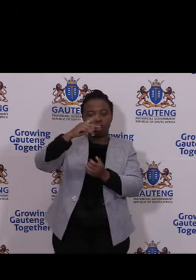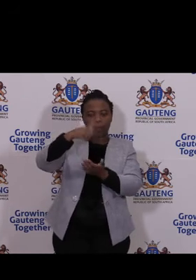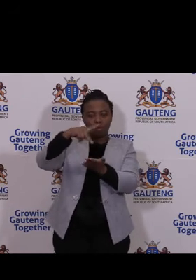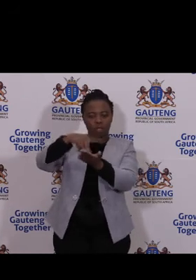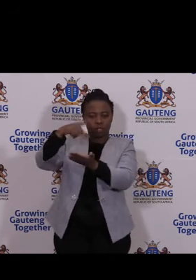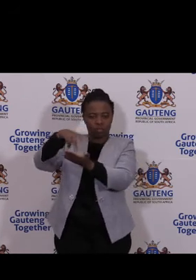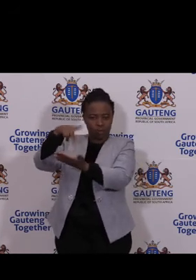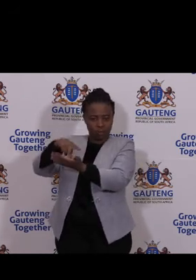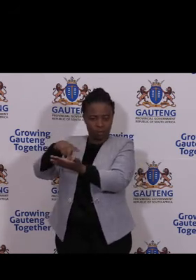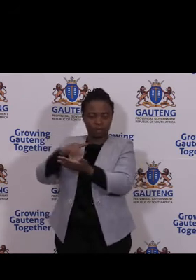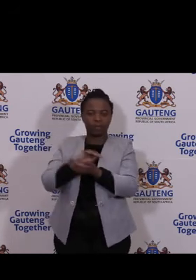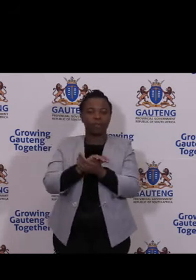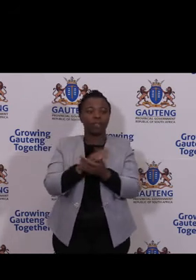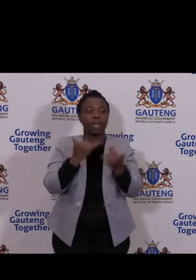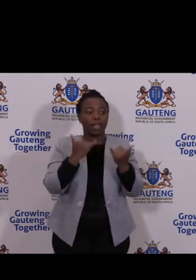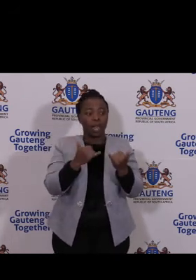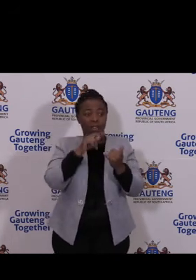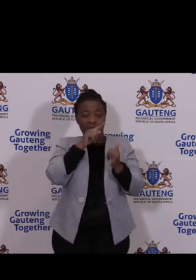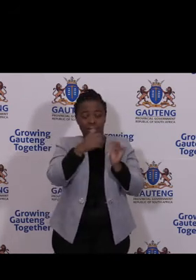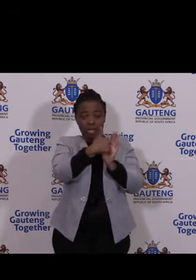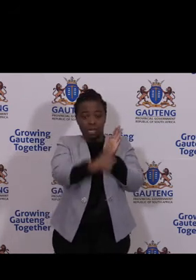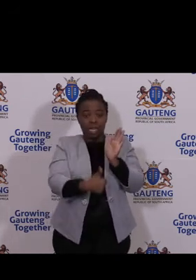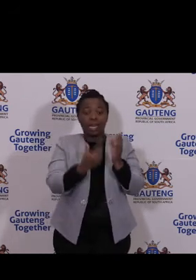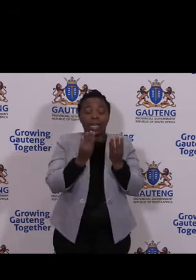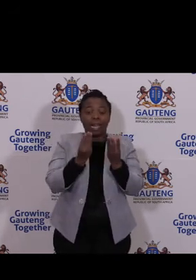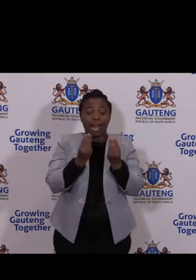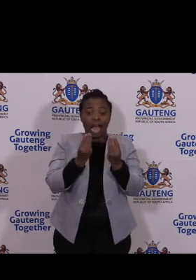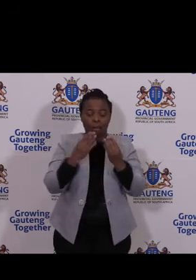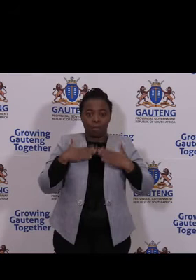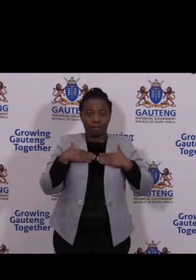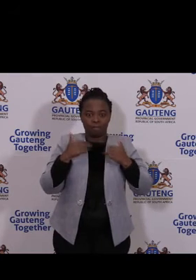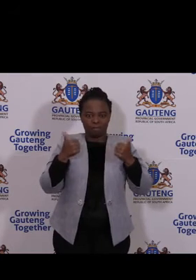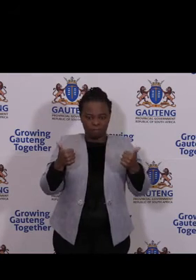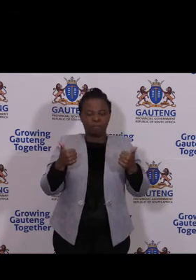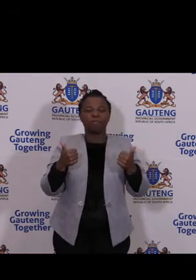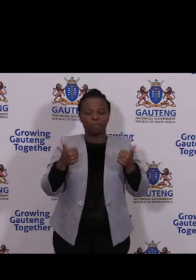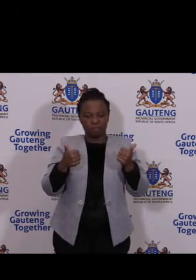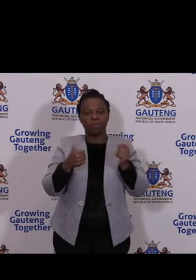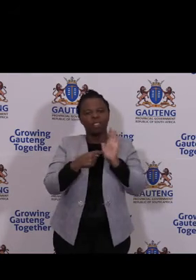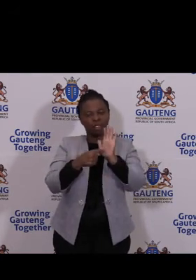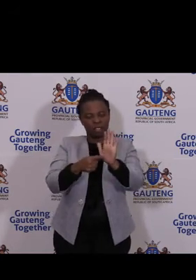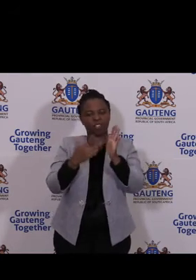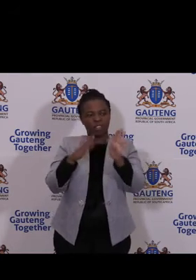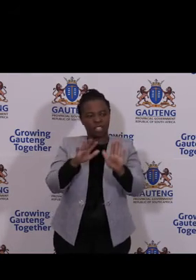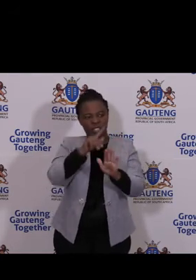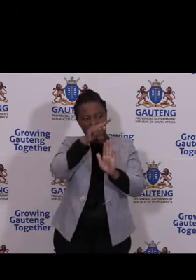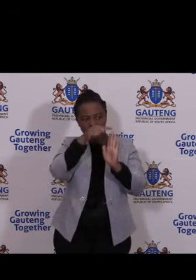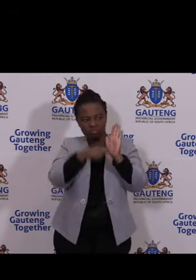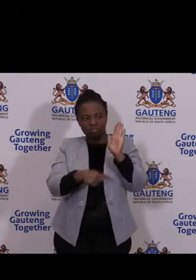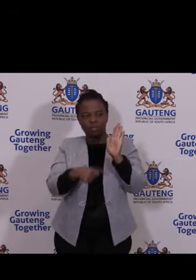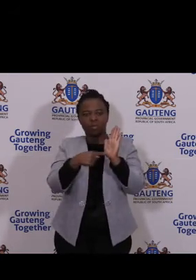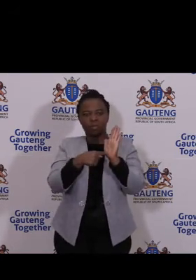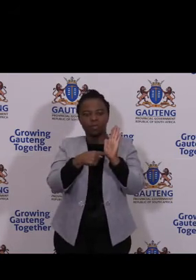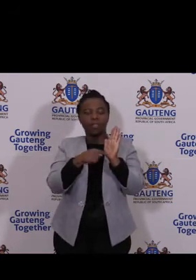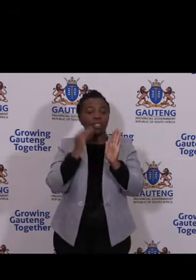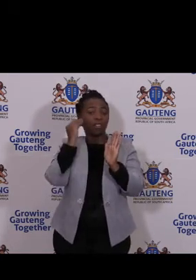This is the number of the recoveries, which is also a great demonstration of the previous graph. When we decipher the